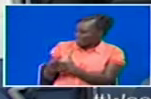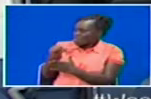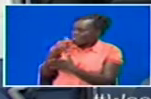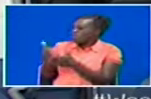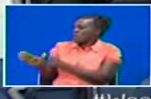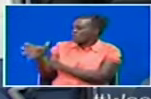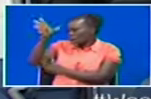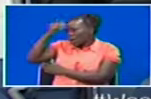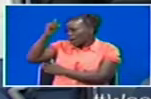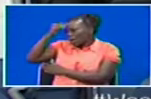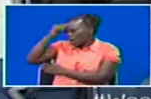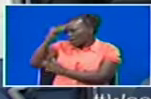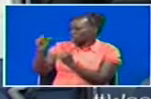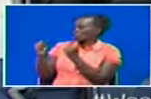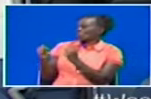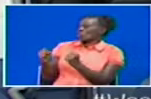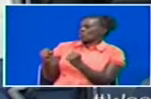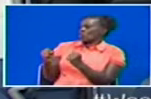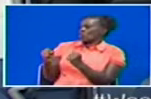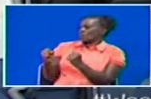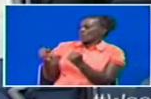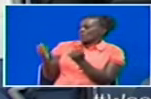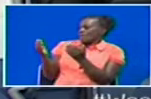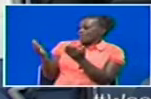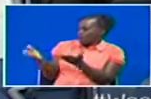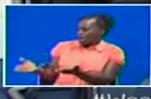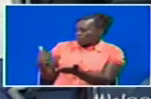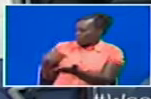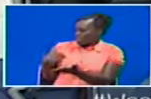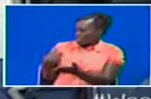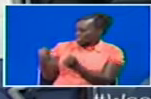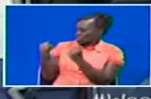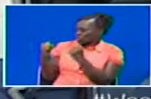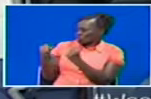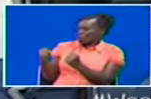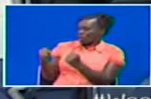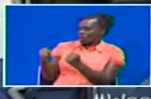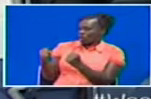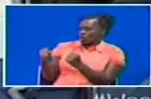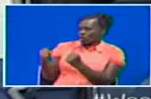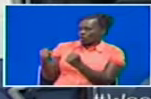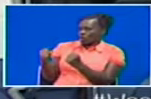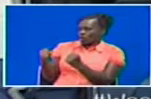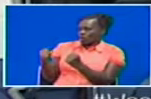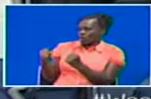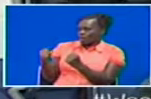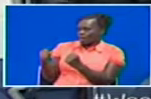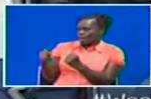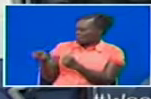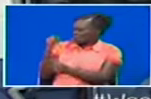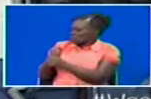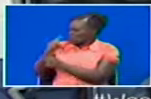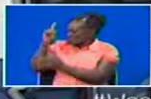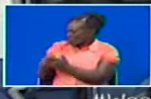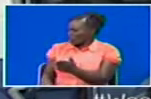ways. You learn to be more human. And now I'm more in touch with humanity because of that pain. What are you going to do